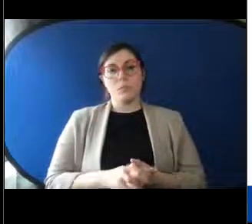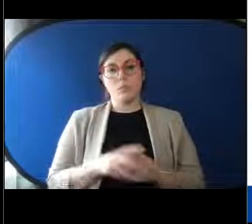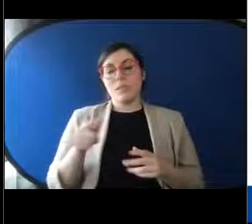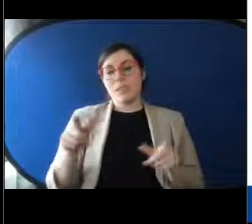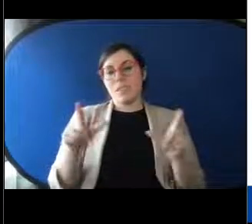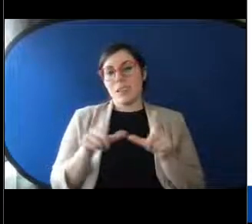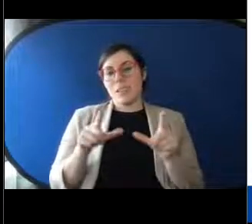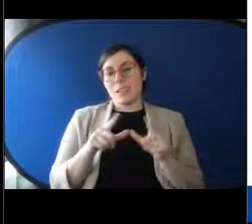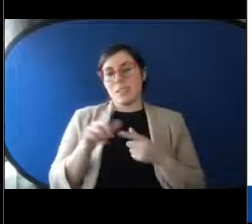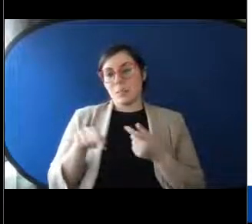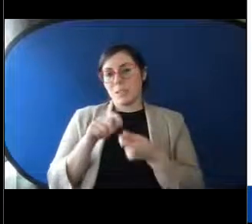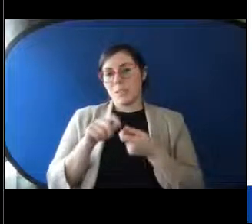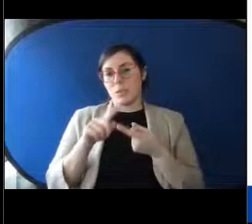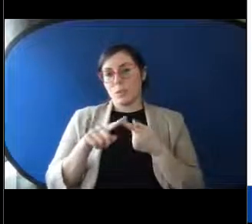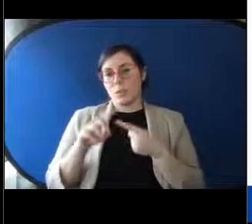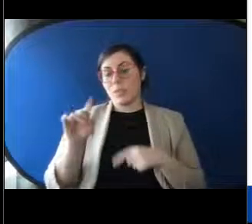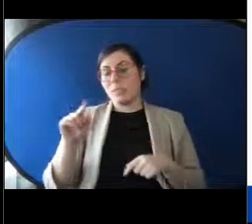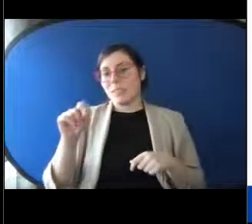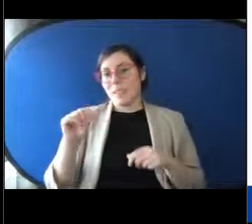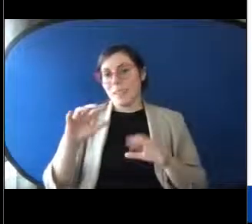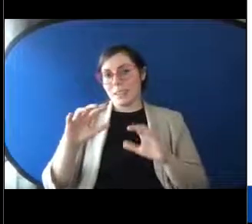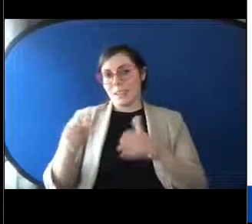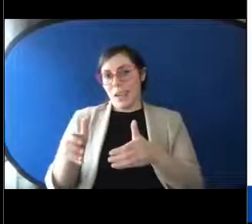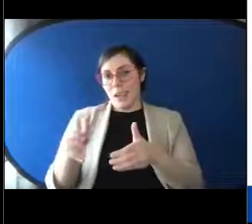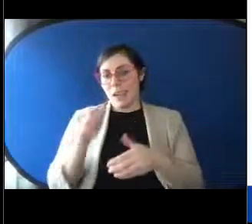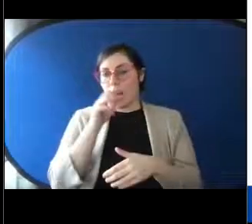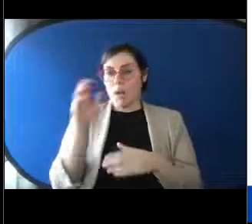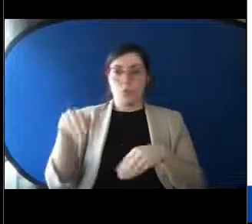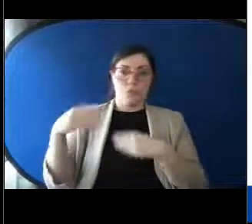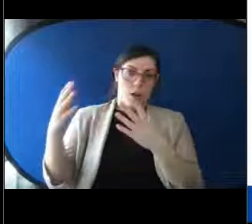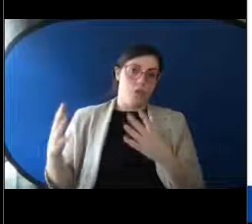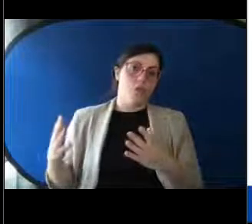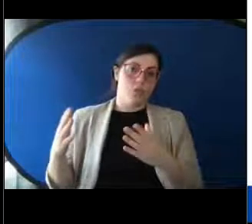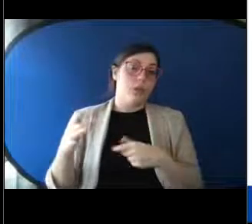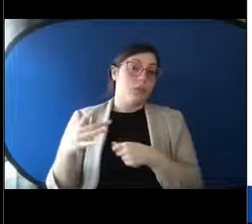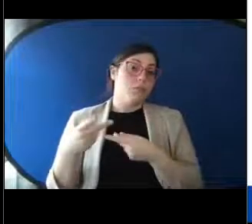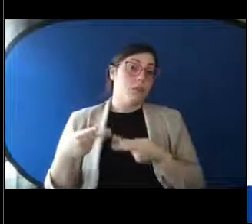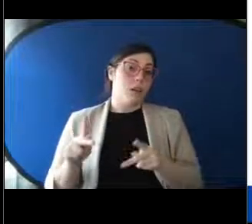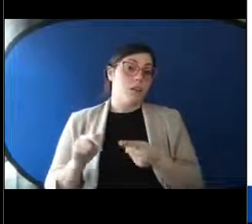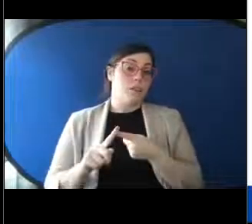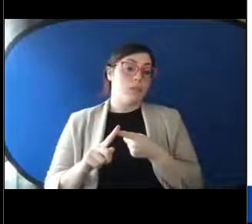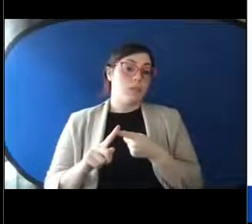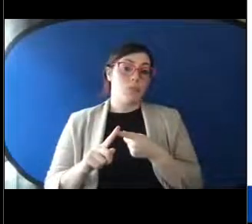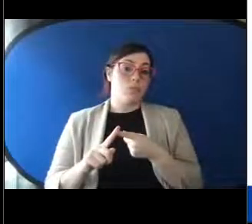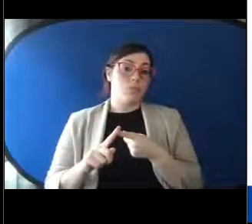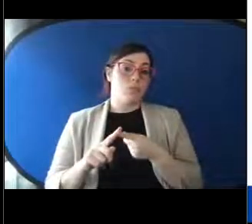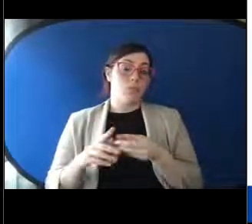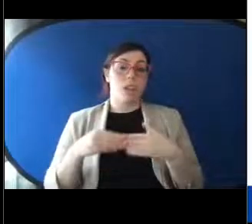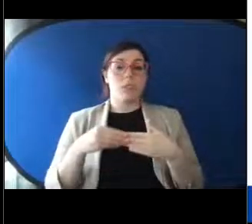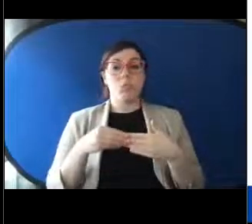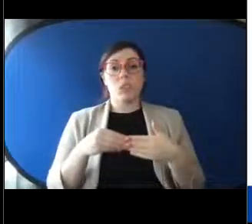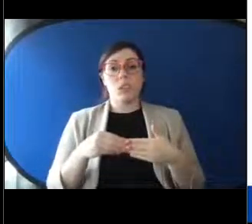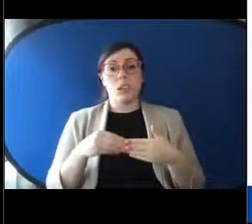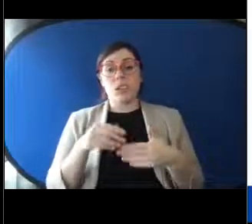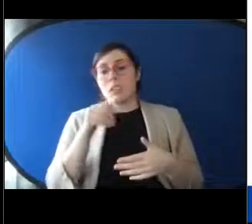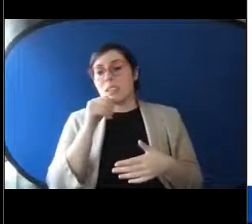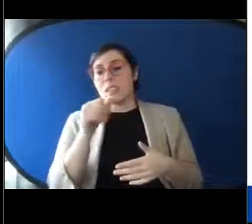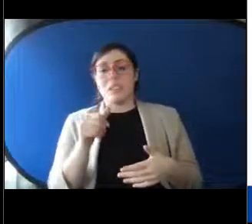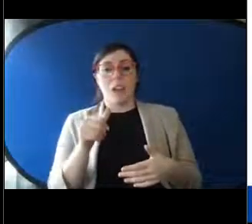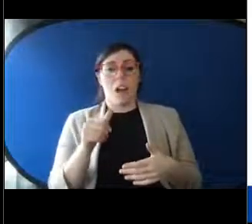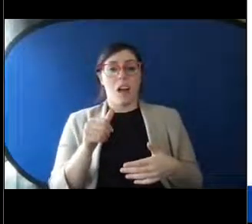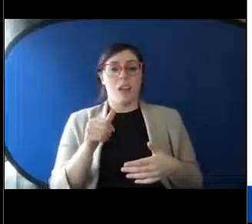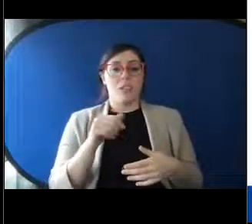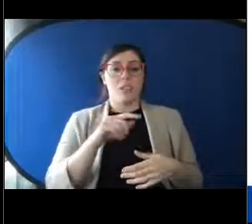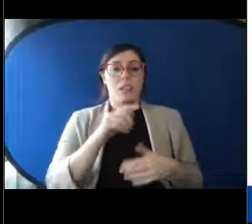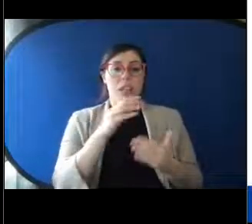to a data set, not to a provider. So this allows for flexibility in that it's not constrained to an overarching agreement. It can be very